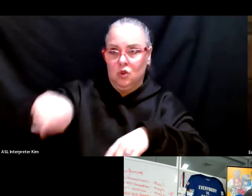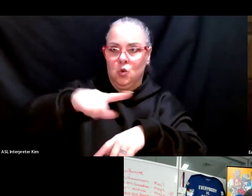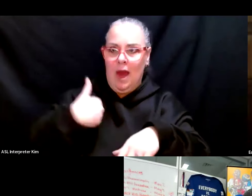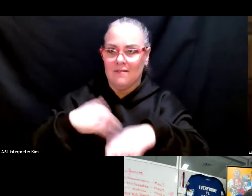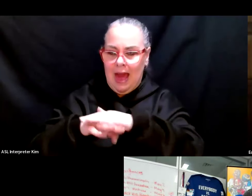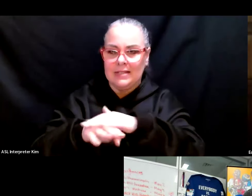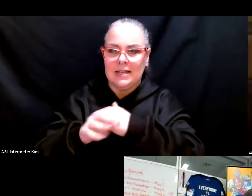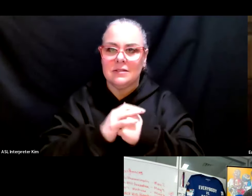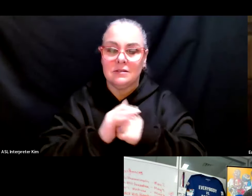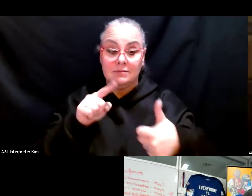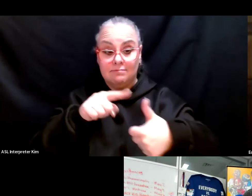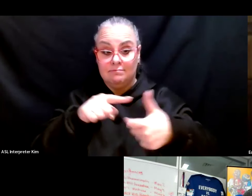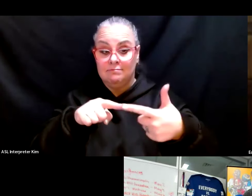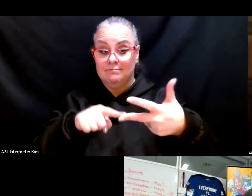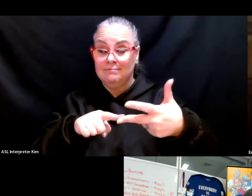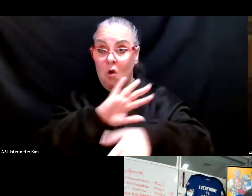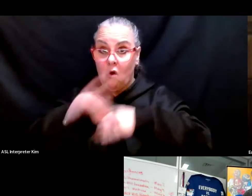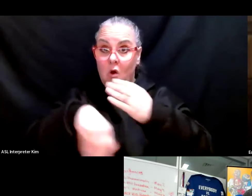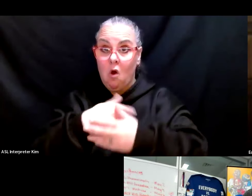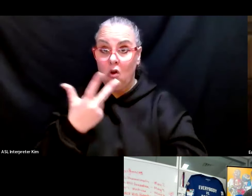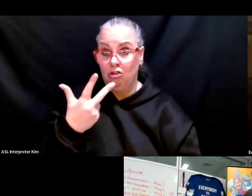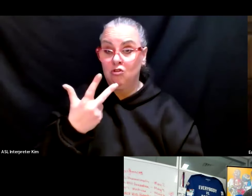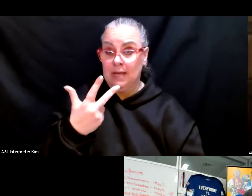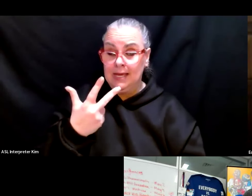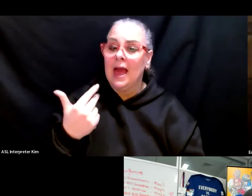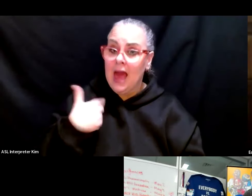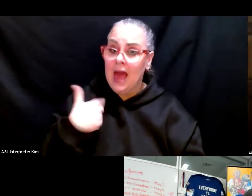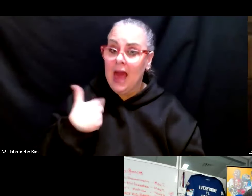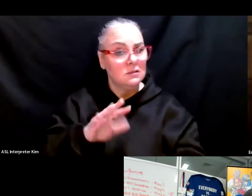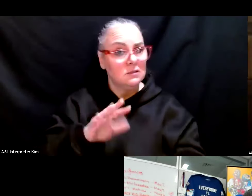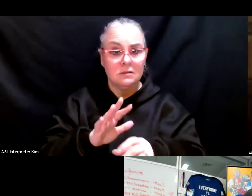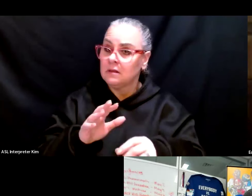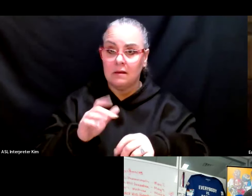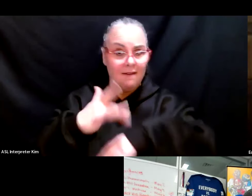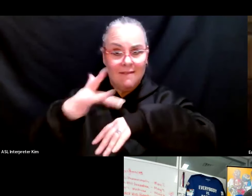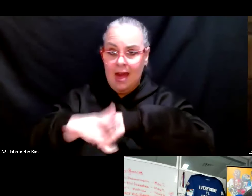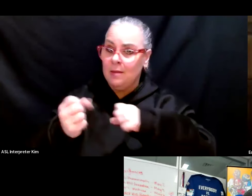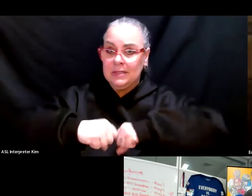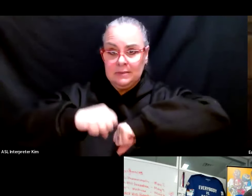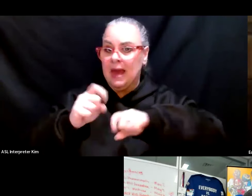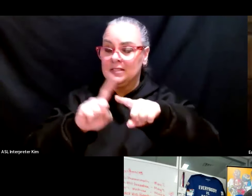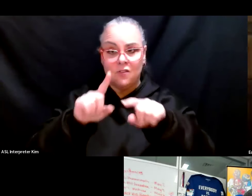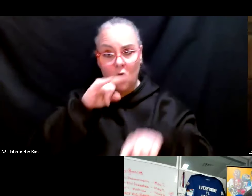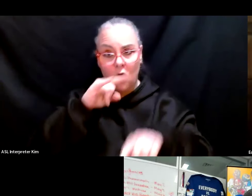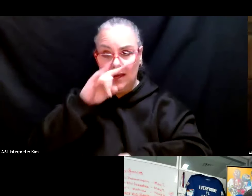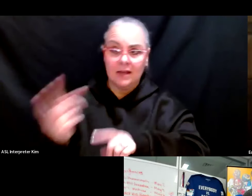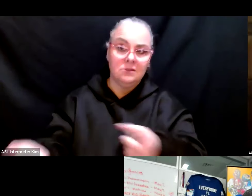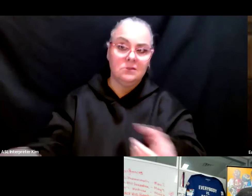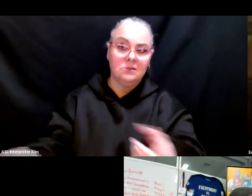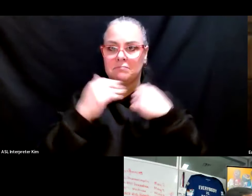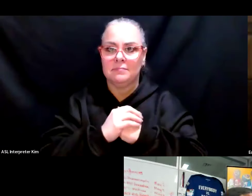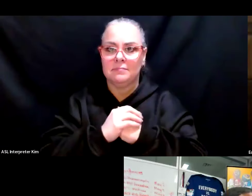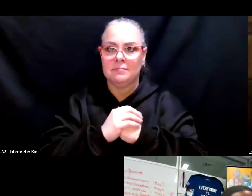and each one of them has space right now actively for kids. Oh, here